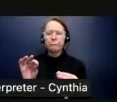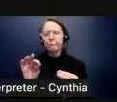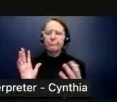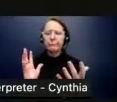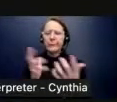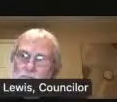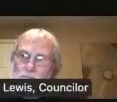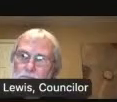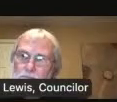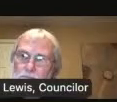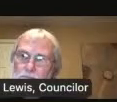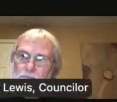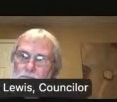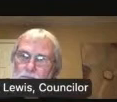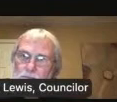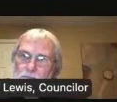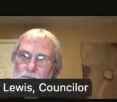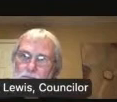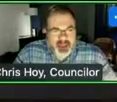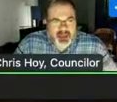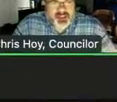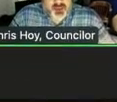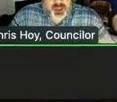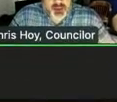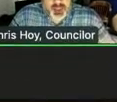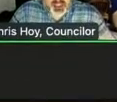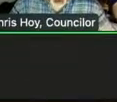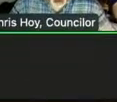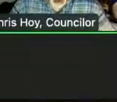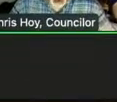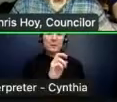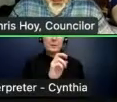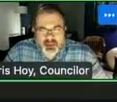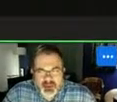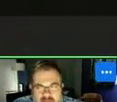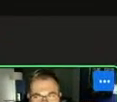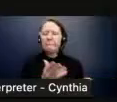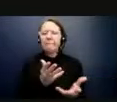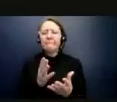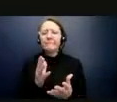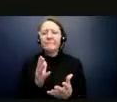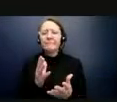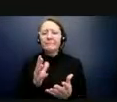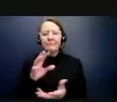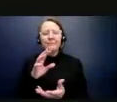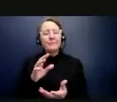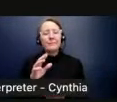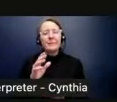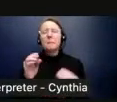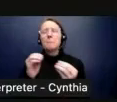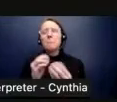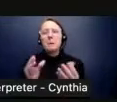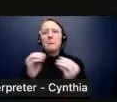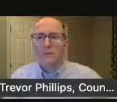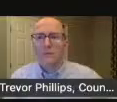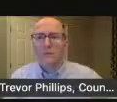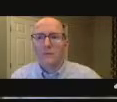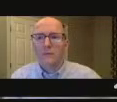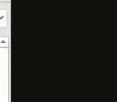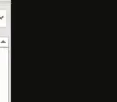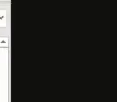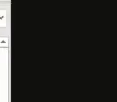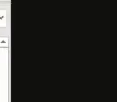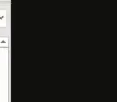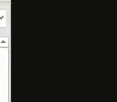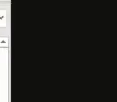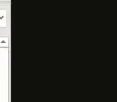the mayor's and Councilor Anderson's. And I was just wondering, and this is probably more of a question for Gretchen, but it